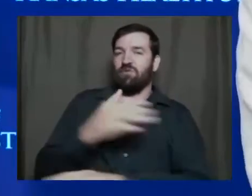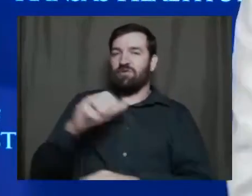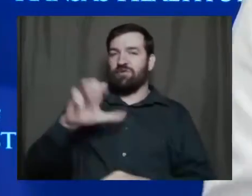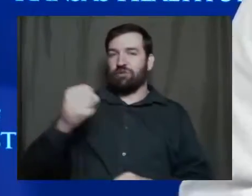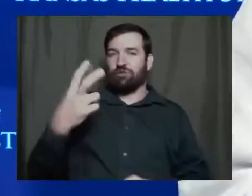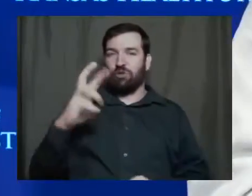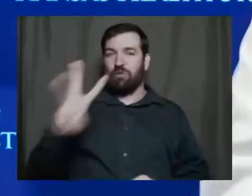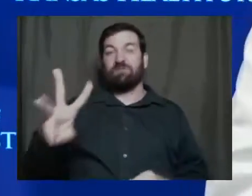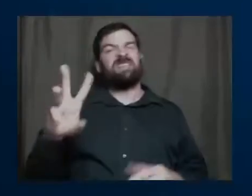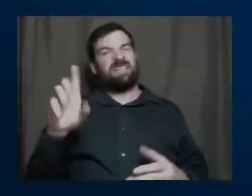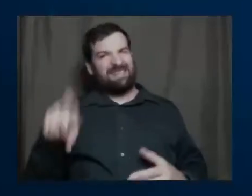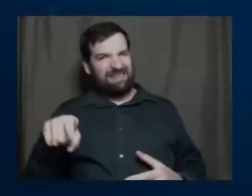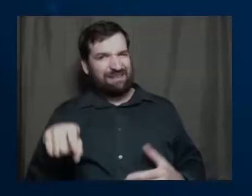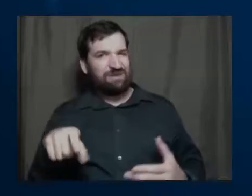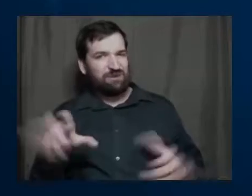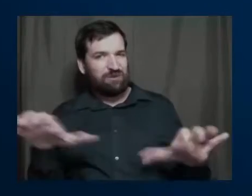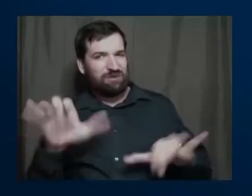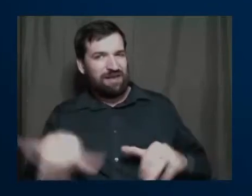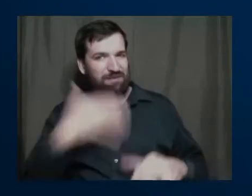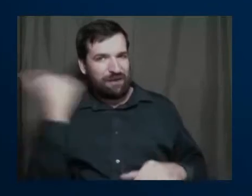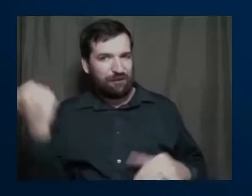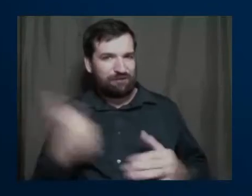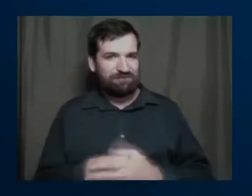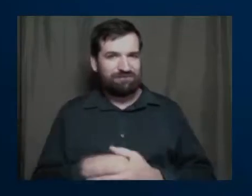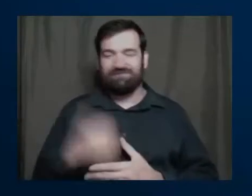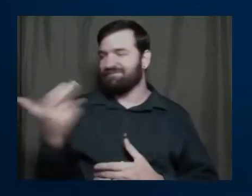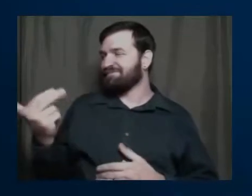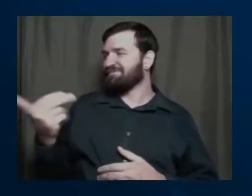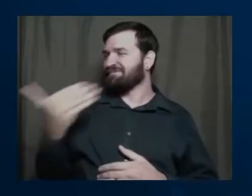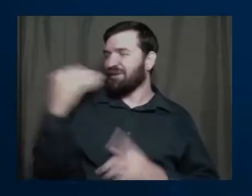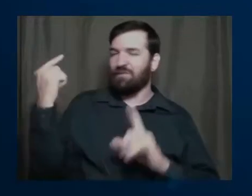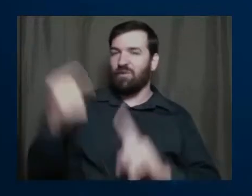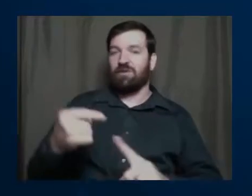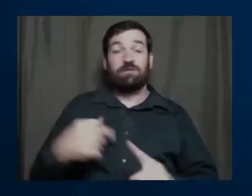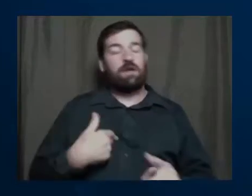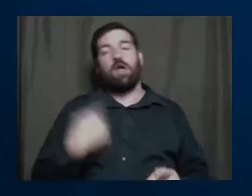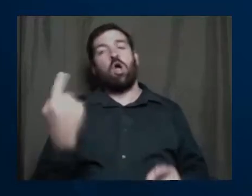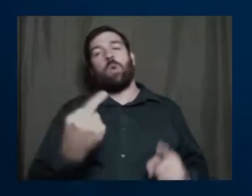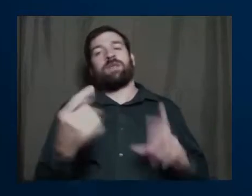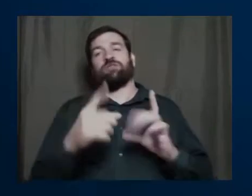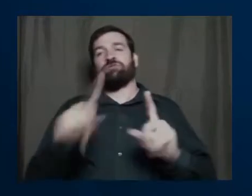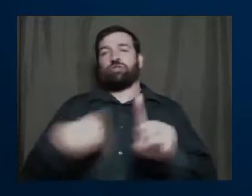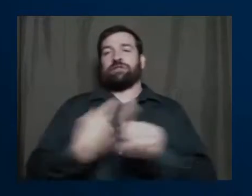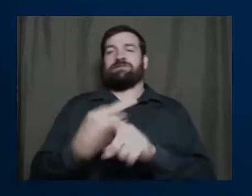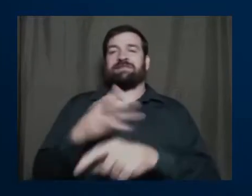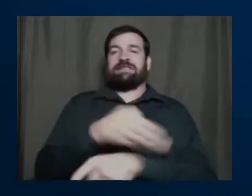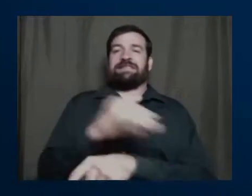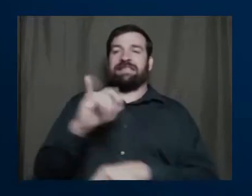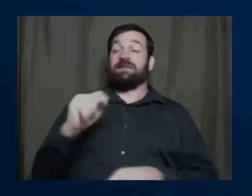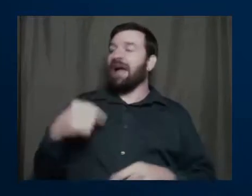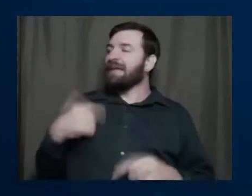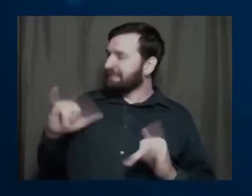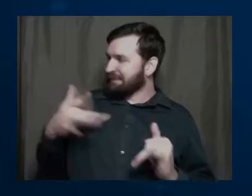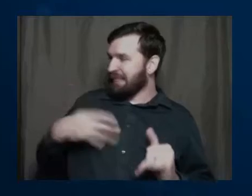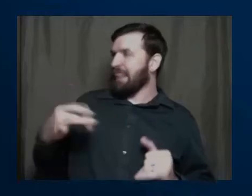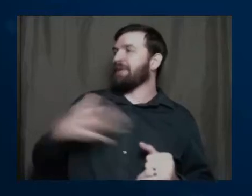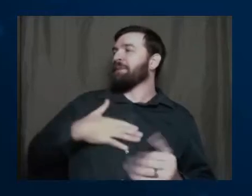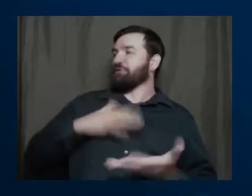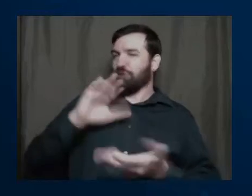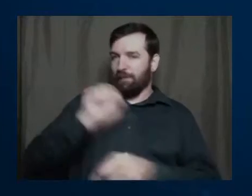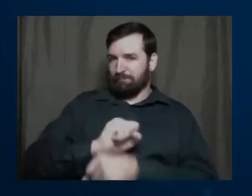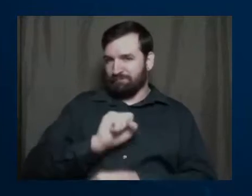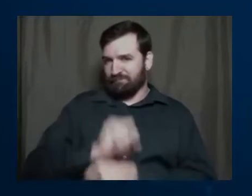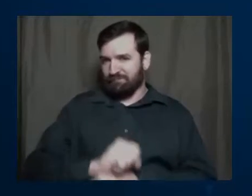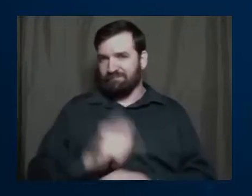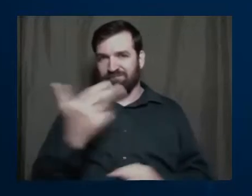better than mine, buddy. That's a really good point. I always just singing or something. I still like my job, so I'm going to try and keep it professional. I don't think